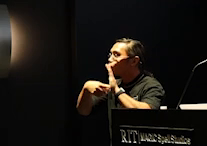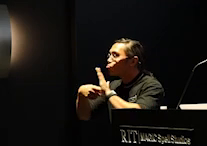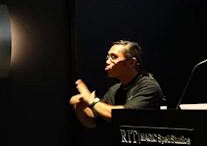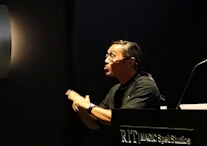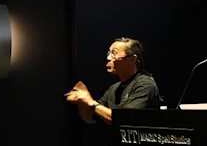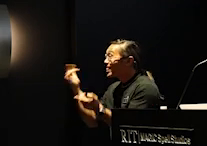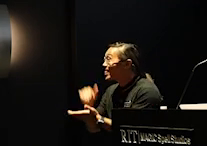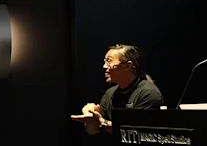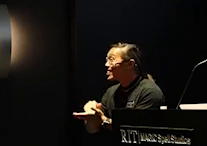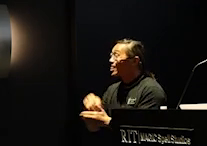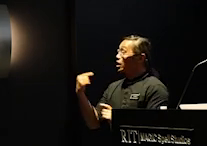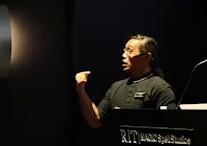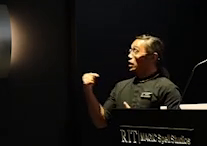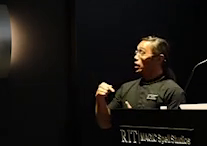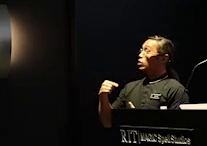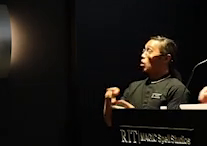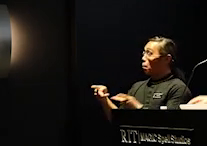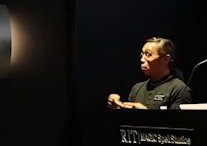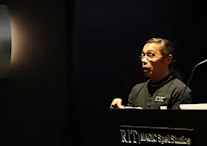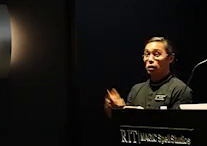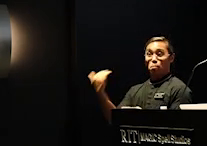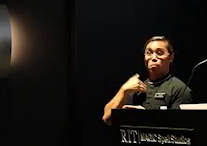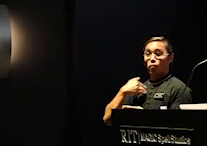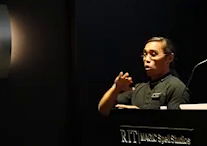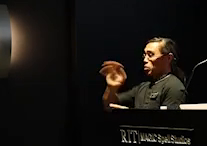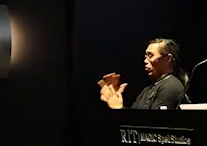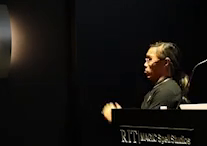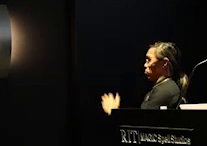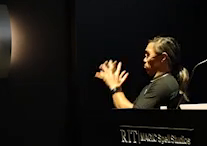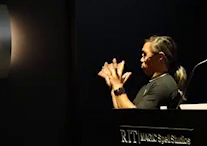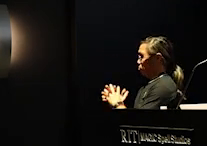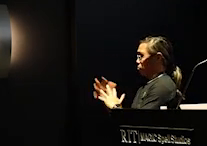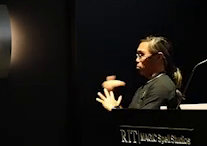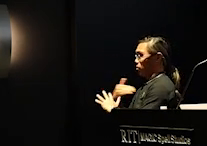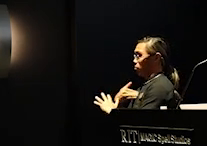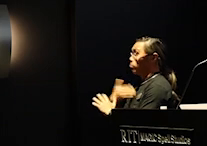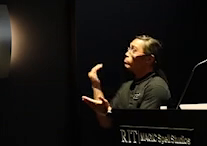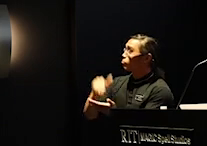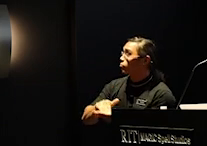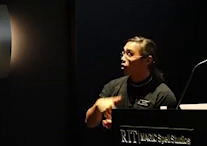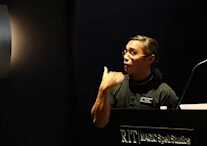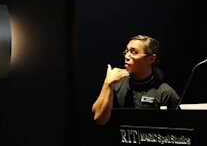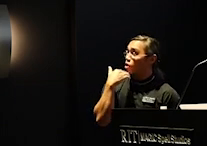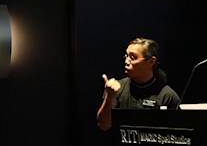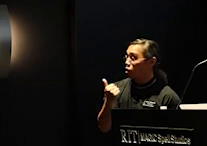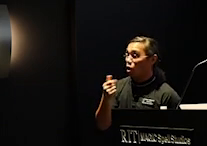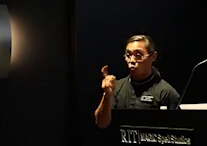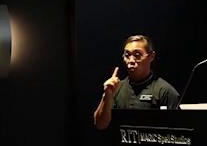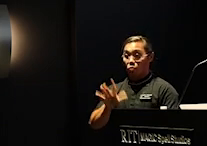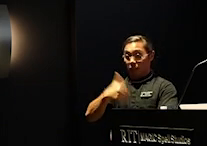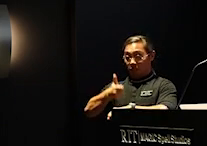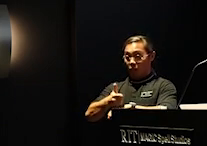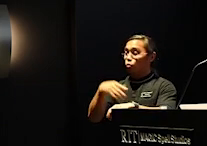been made before. So that was new because Good Luck was a fashion warehouse, but there were restaurants. We're trying to make it like a